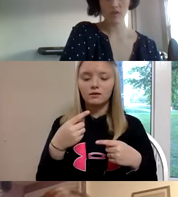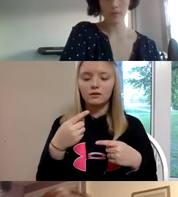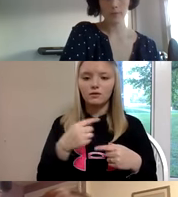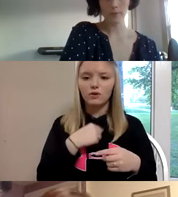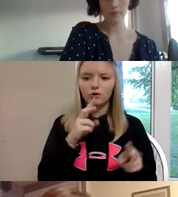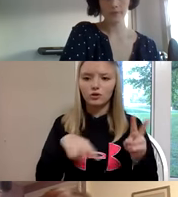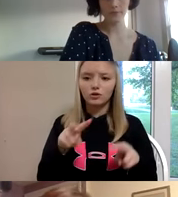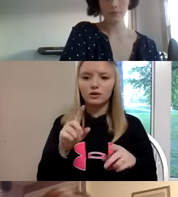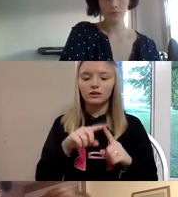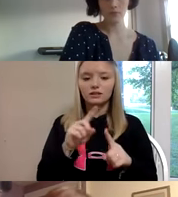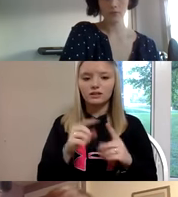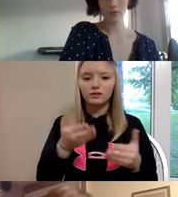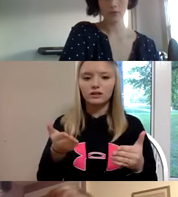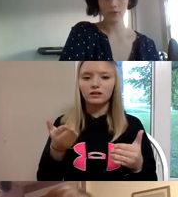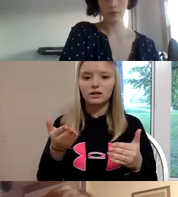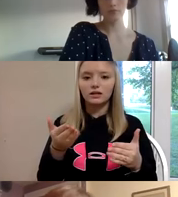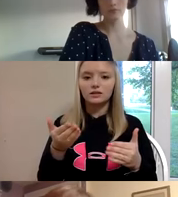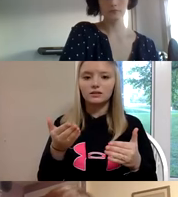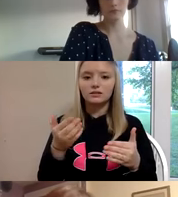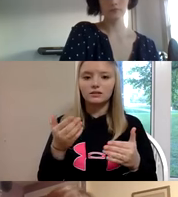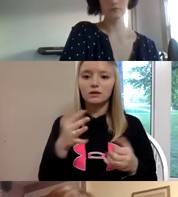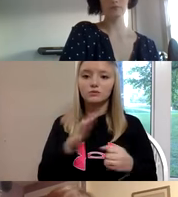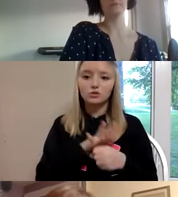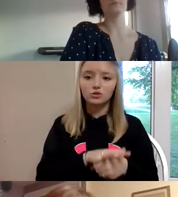the things that stress our bodies,